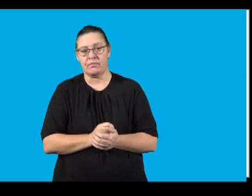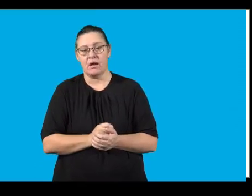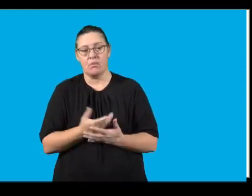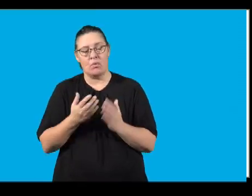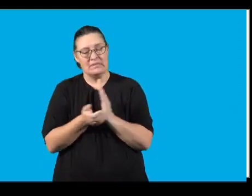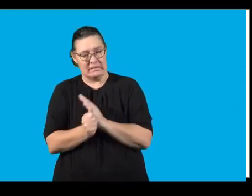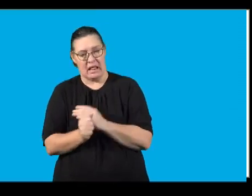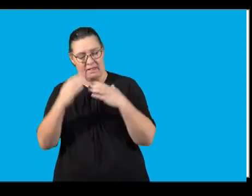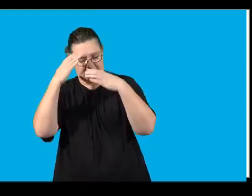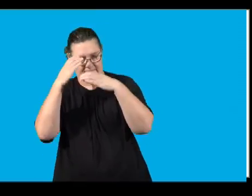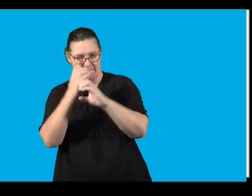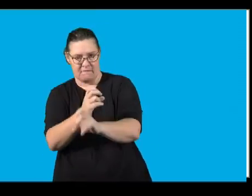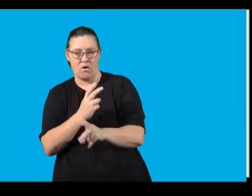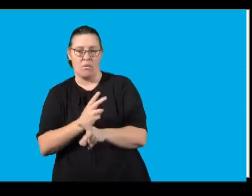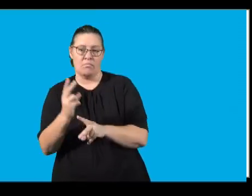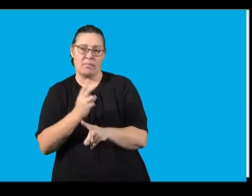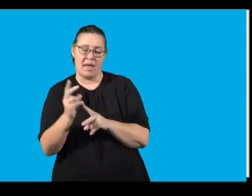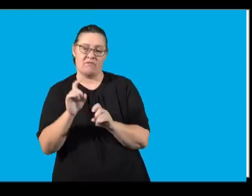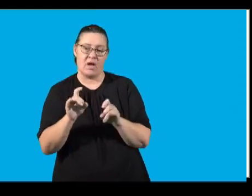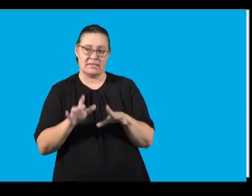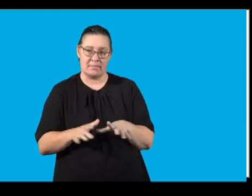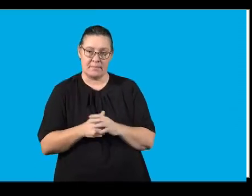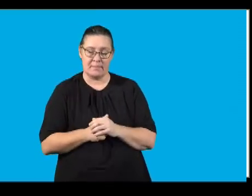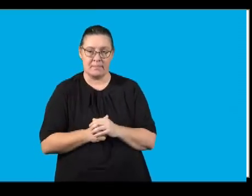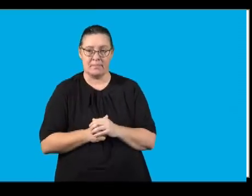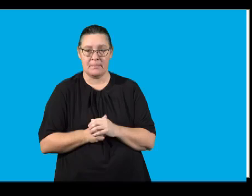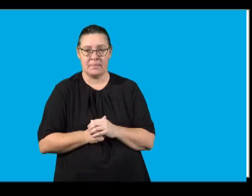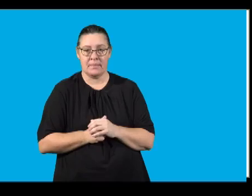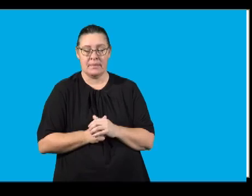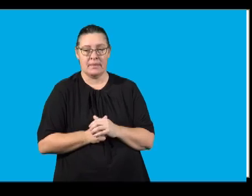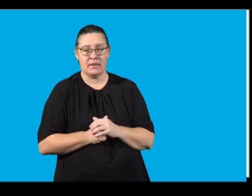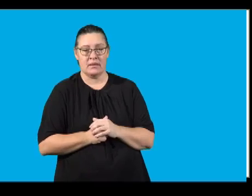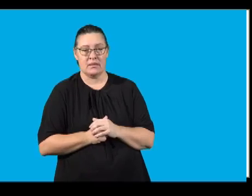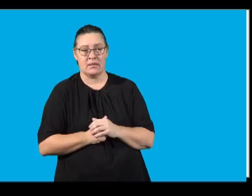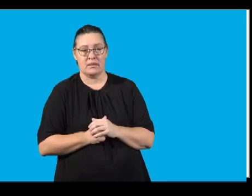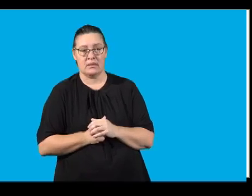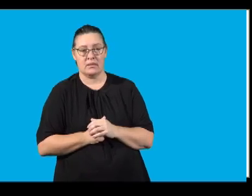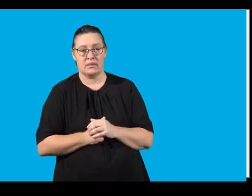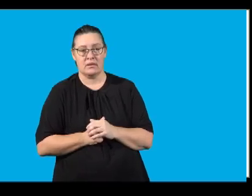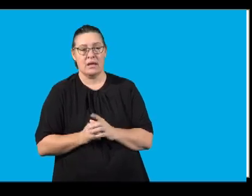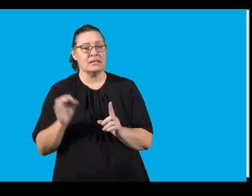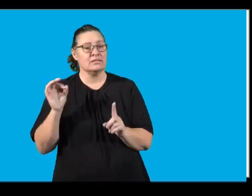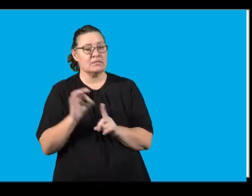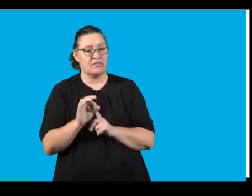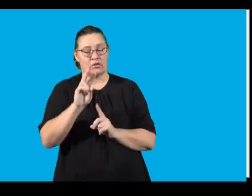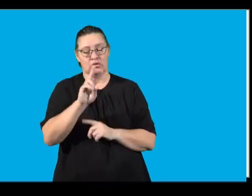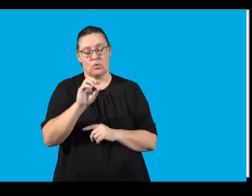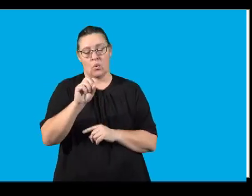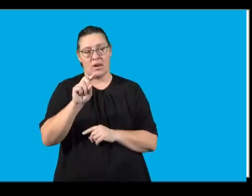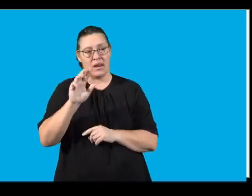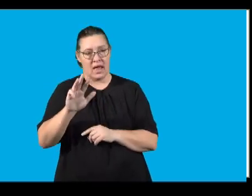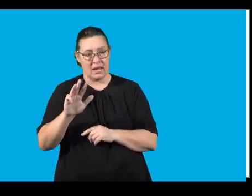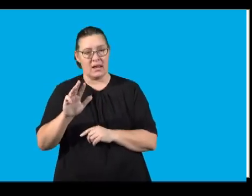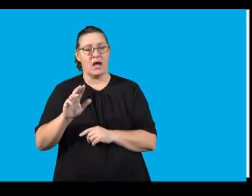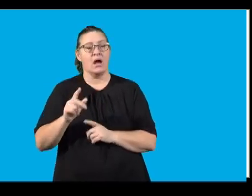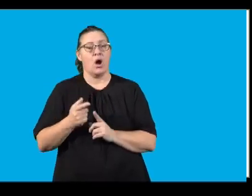you hone your skill for preparation in exams, all right? And it's